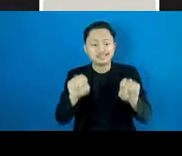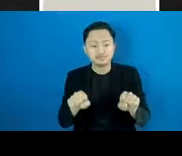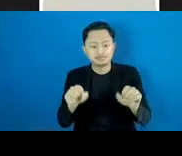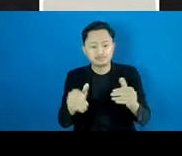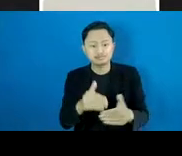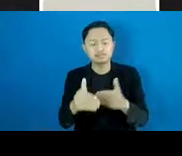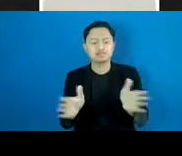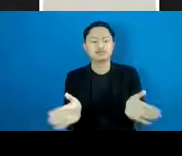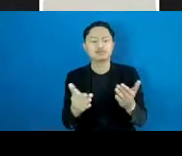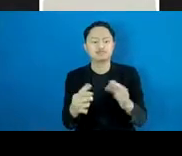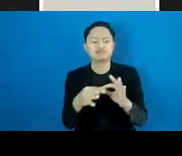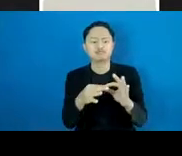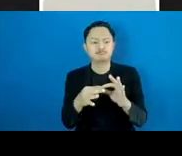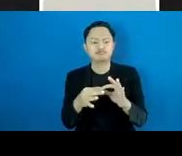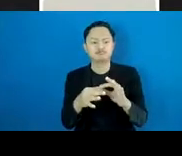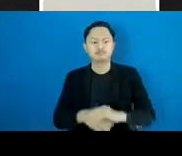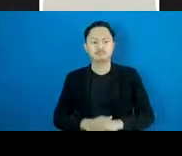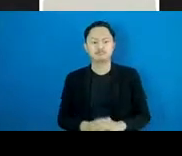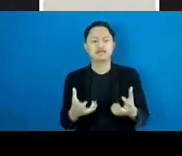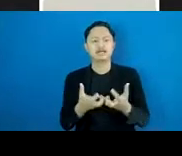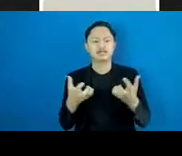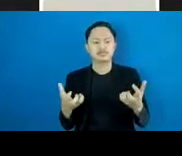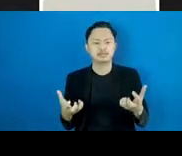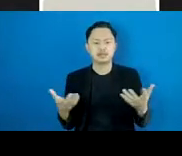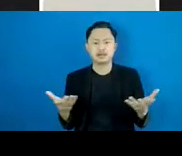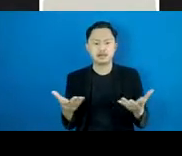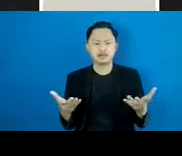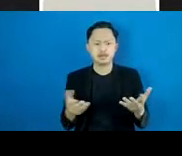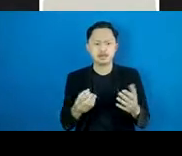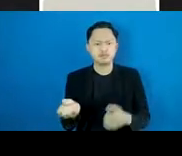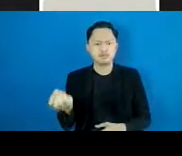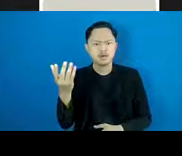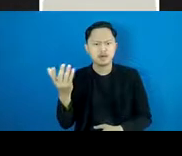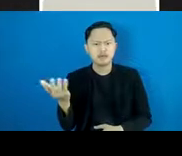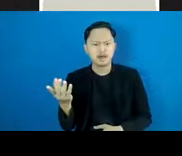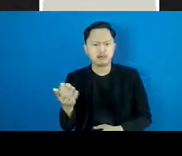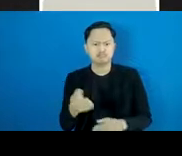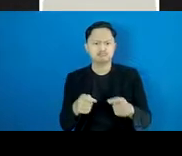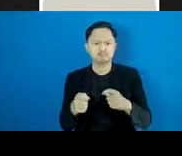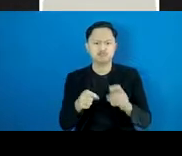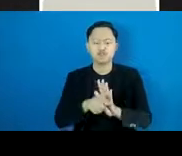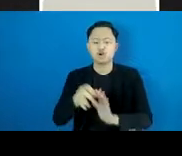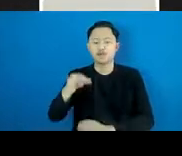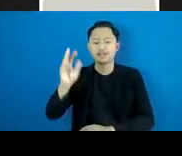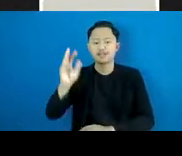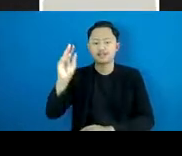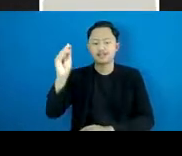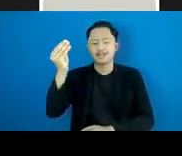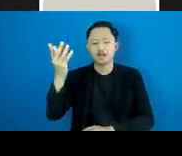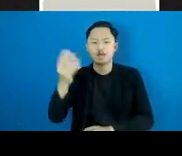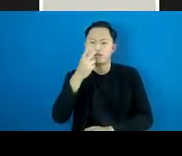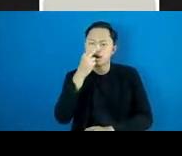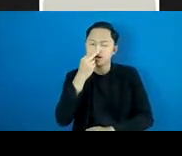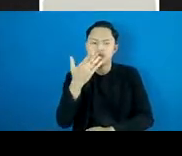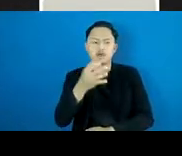The economy of scale can be achieved by higher volumes. So cities like Jakarta and other Bandung and other cities can